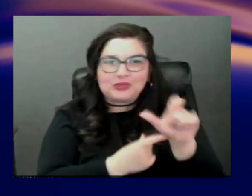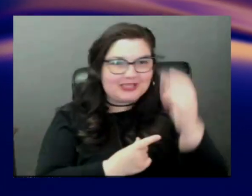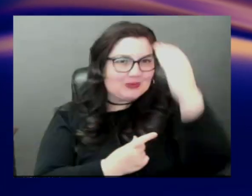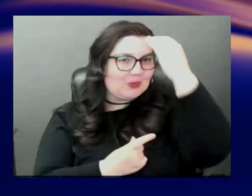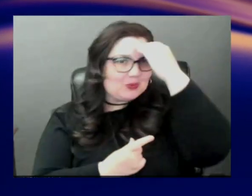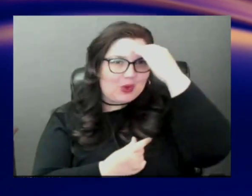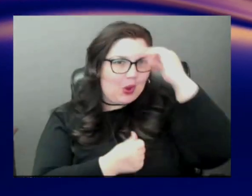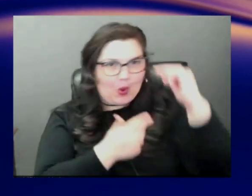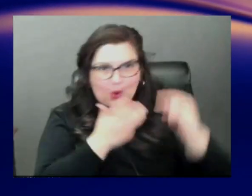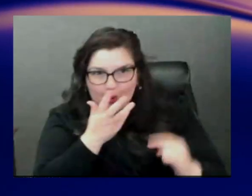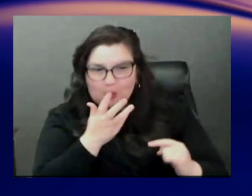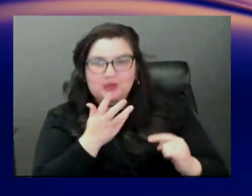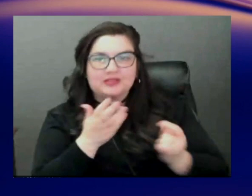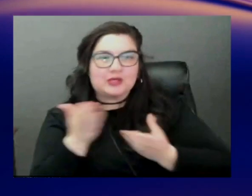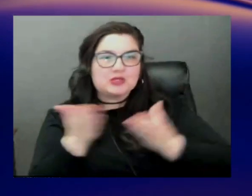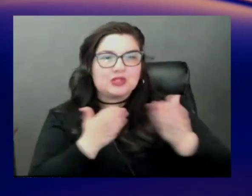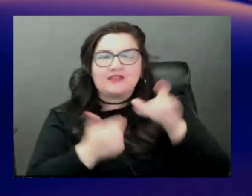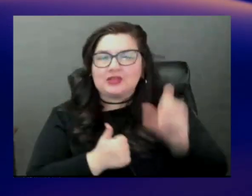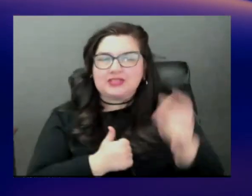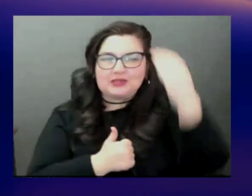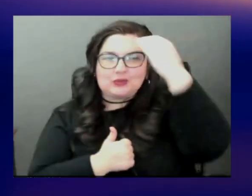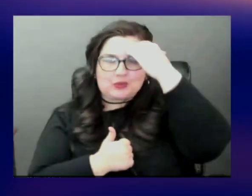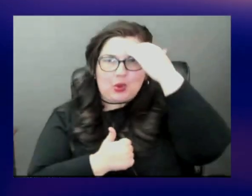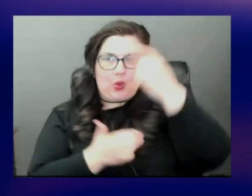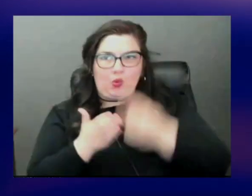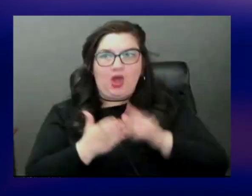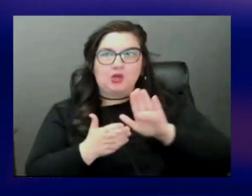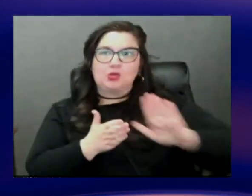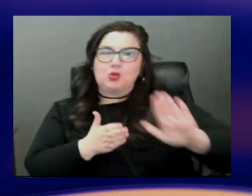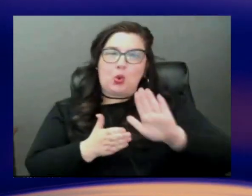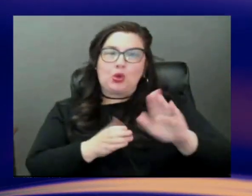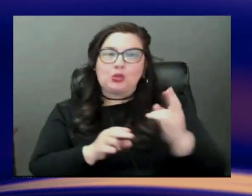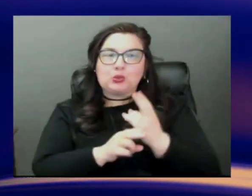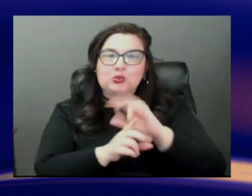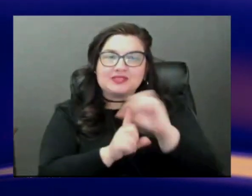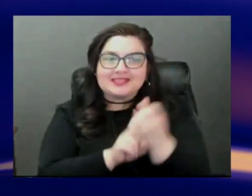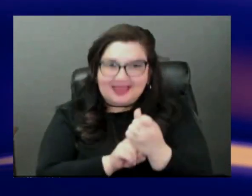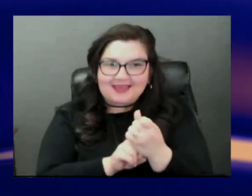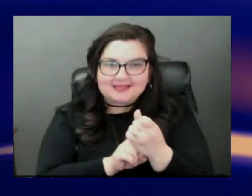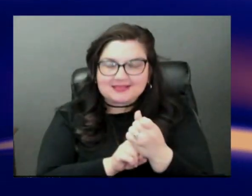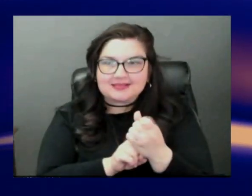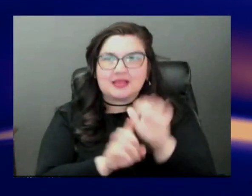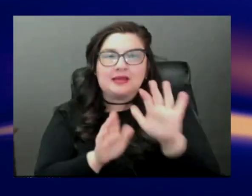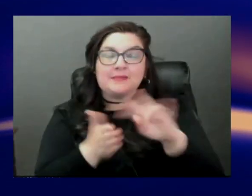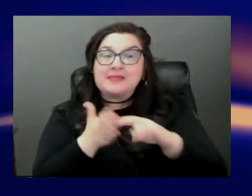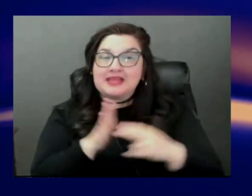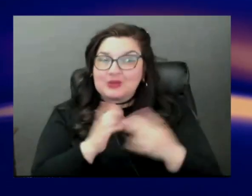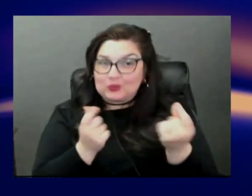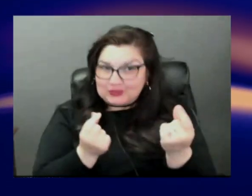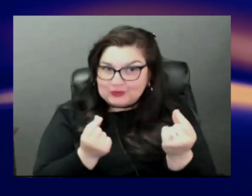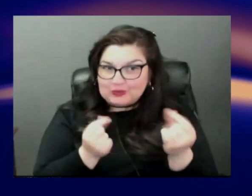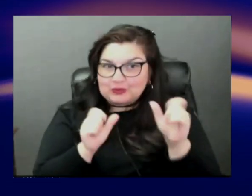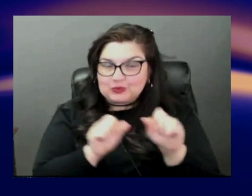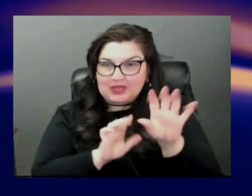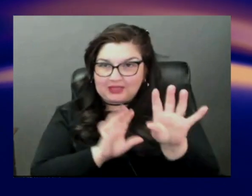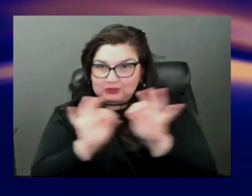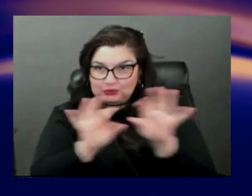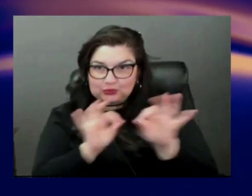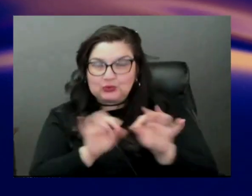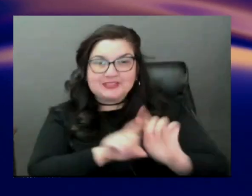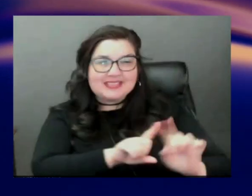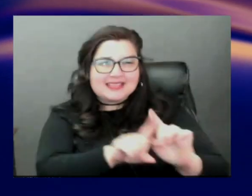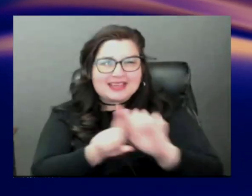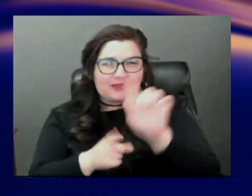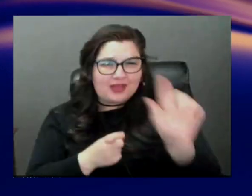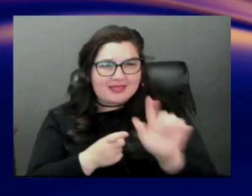about the services. What you need to know is what your use case is. So it's really cool because what you can do is you can choose between the different libraries, and